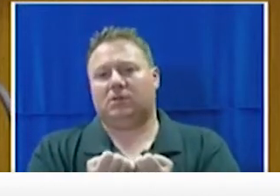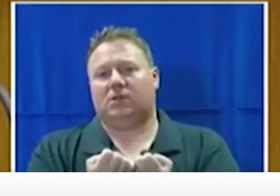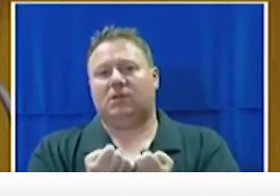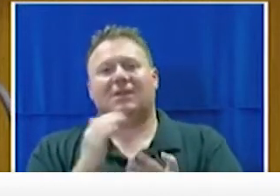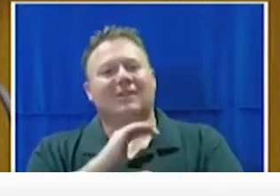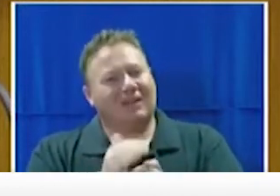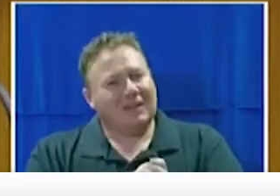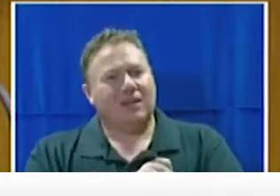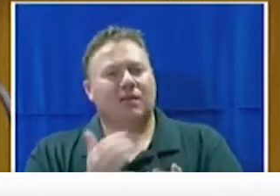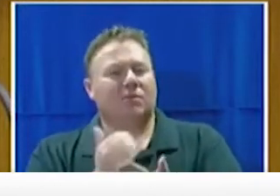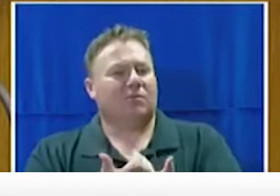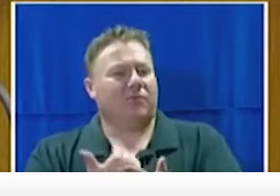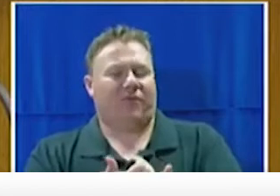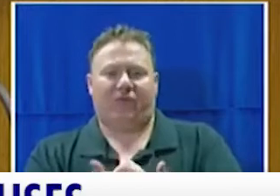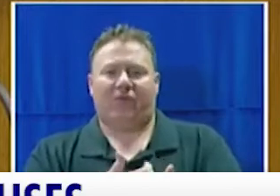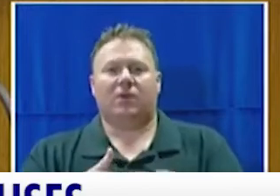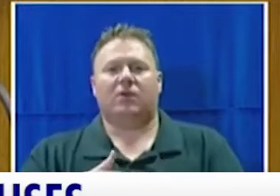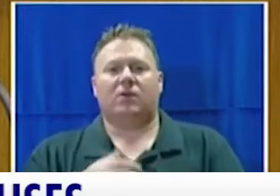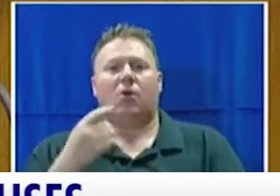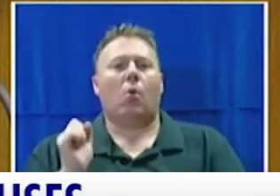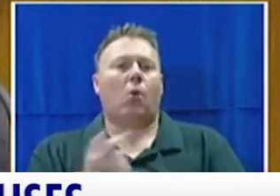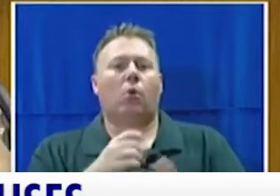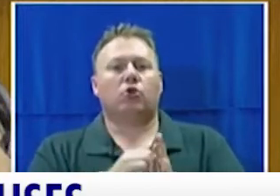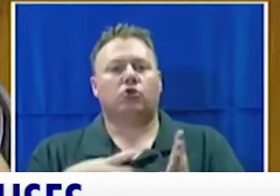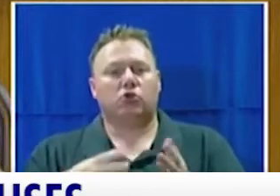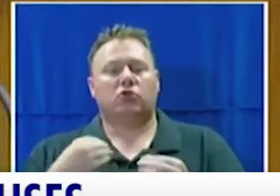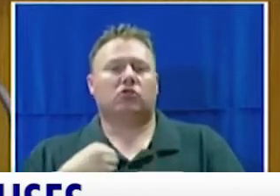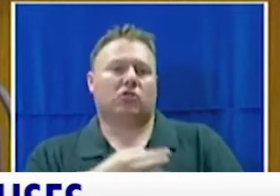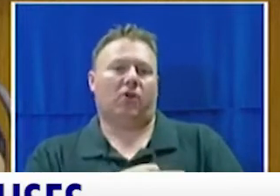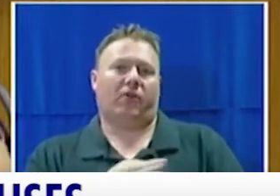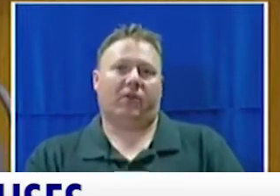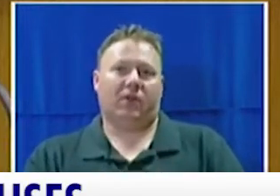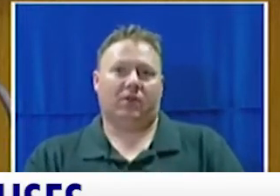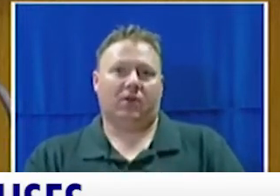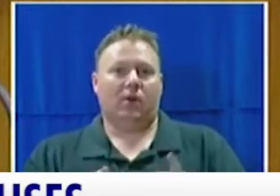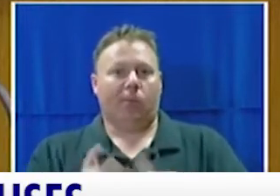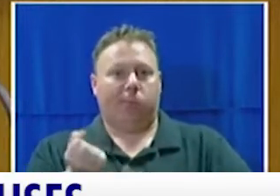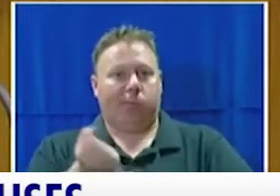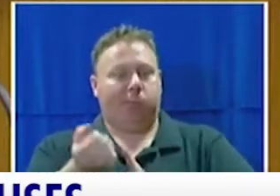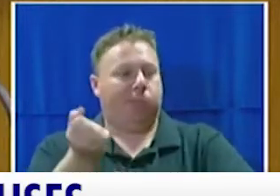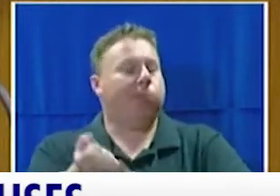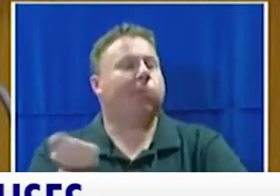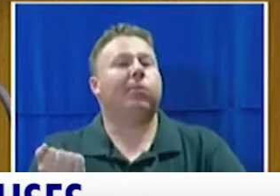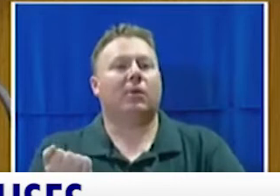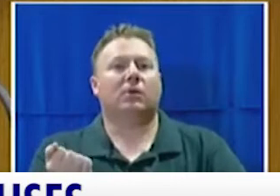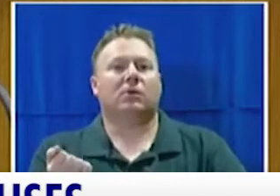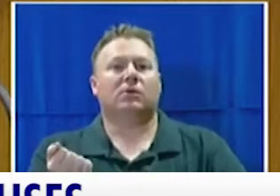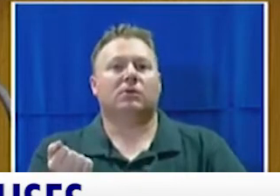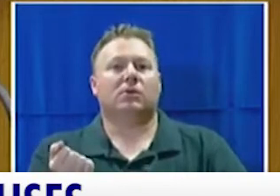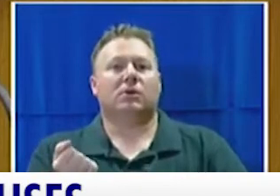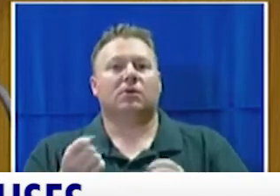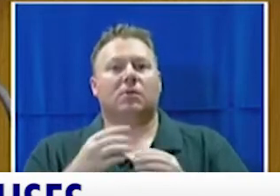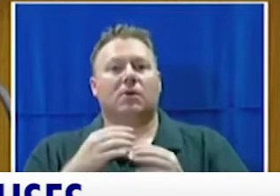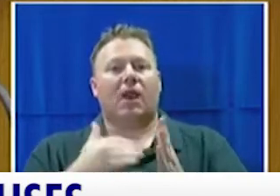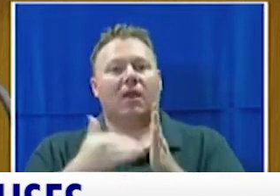safe spaces for all students and staff. To achieve these objectives requires multiple levels